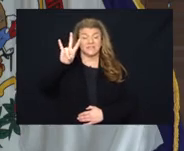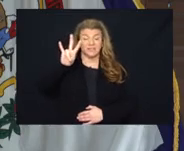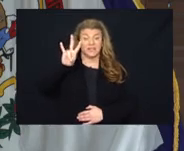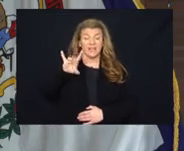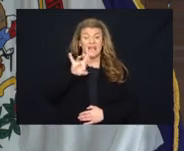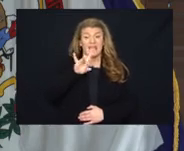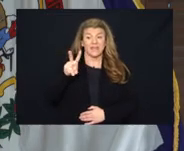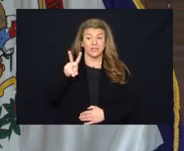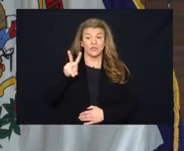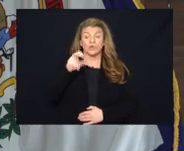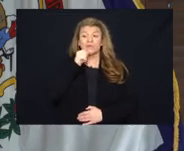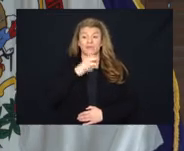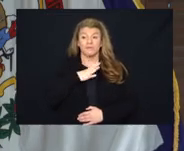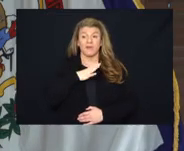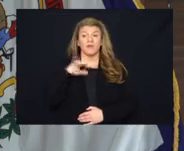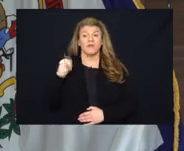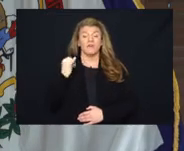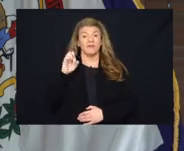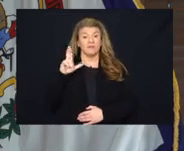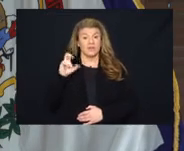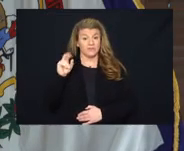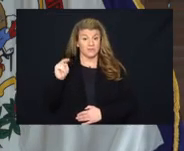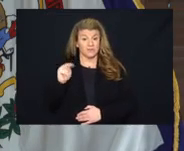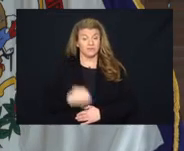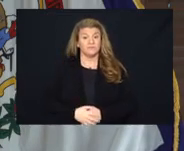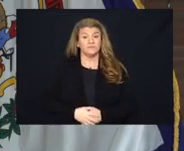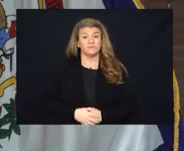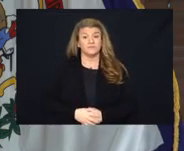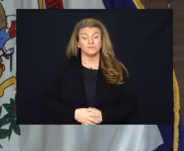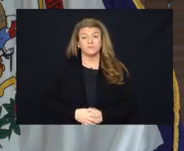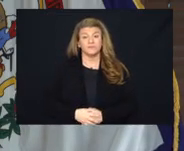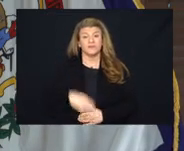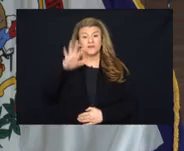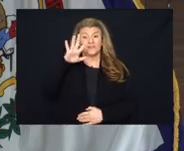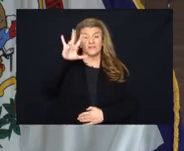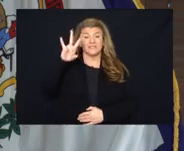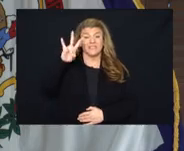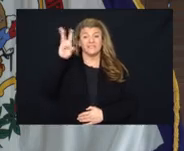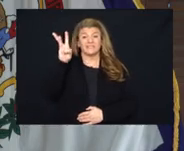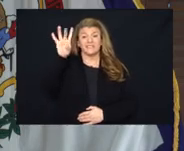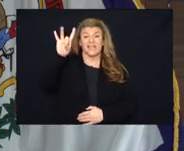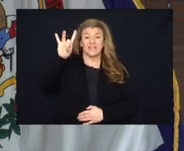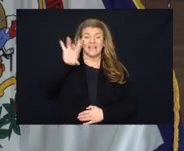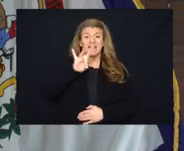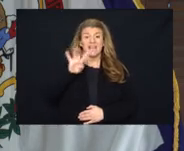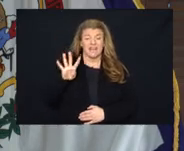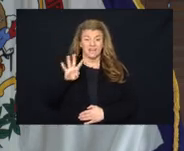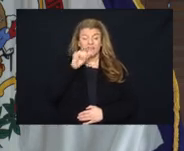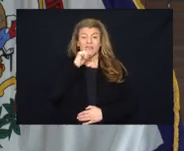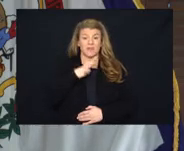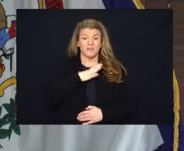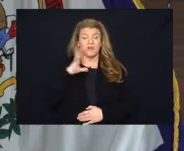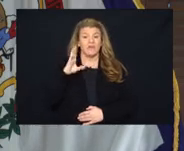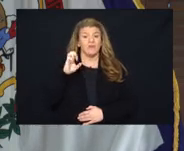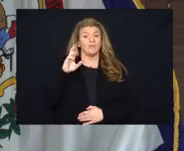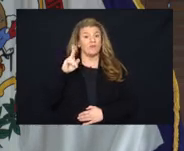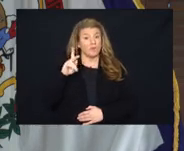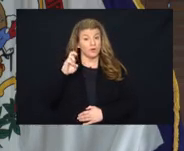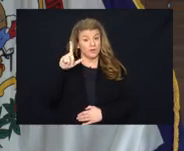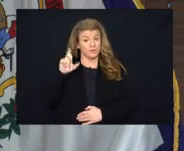death, an 82-year-old female from Jefferson County. The 5,768th death, an 84-year-old female from Berkeley